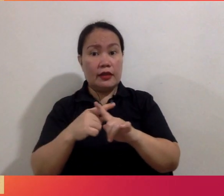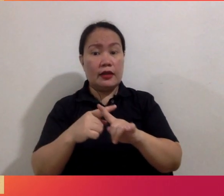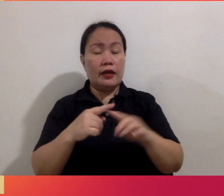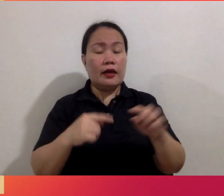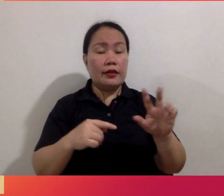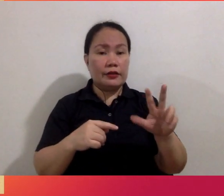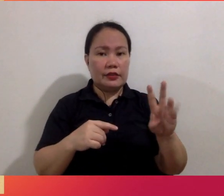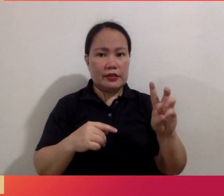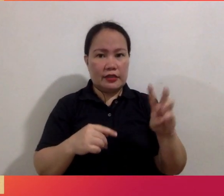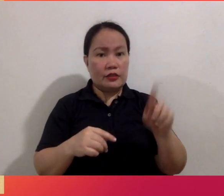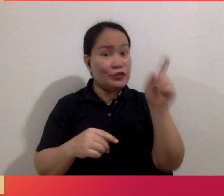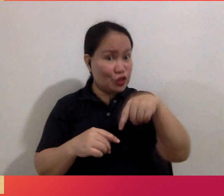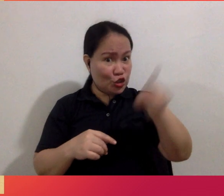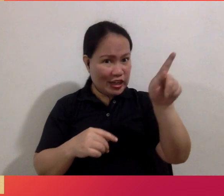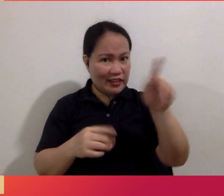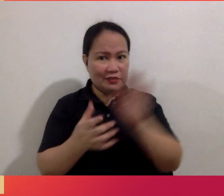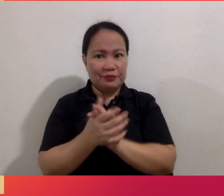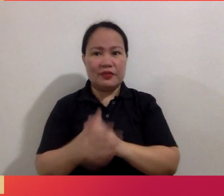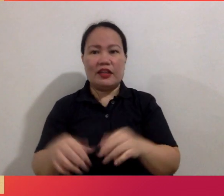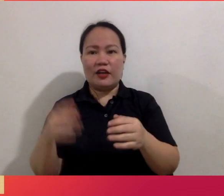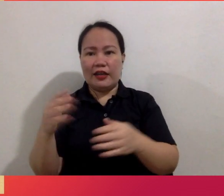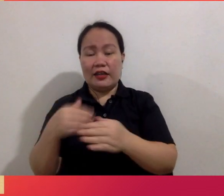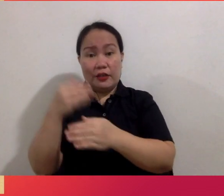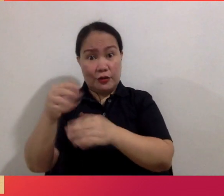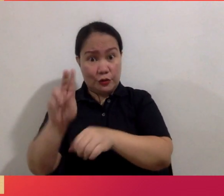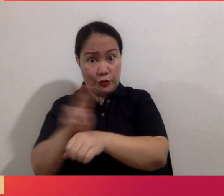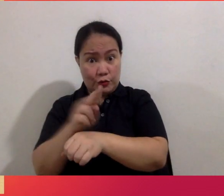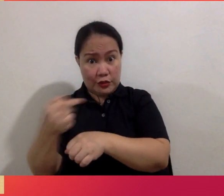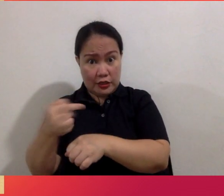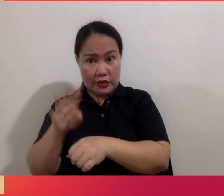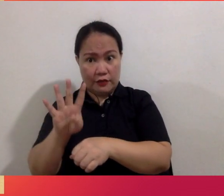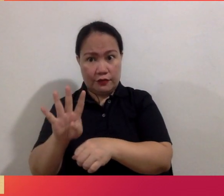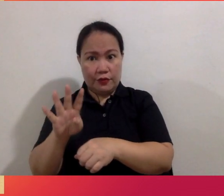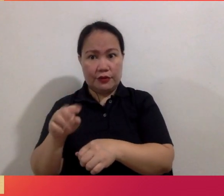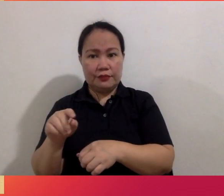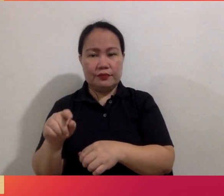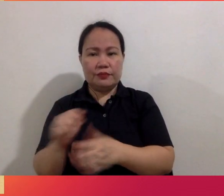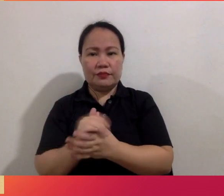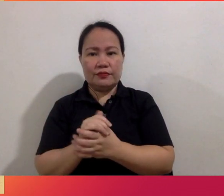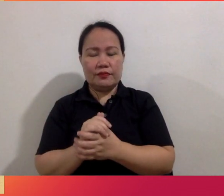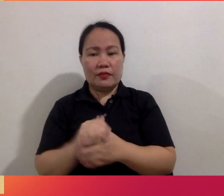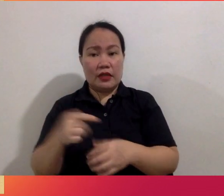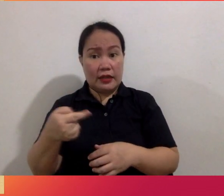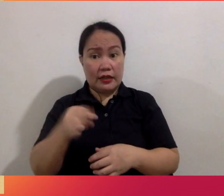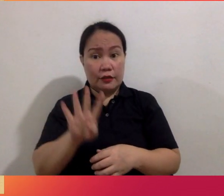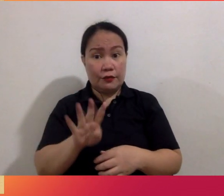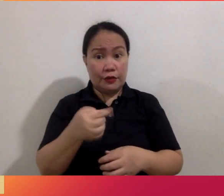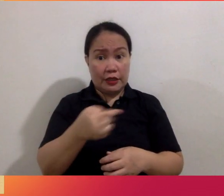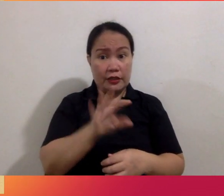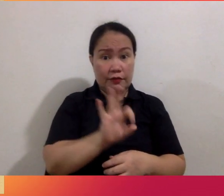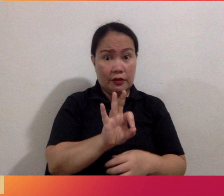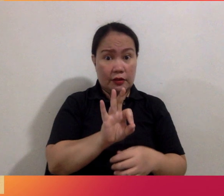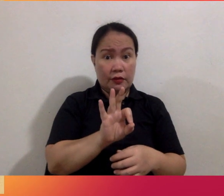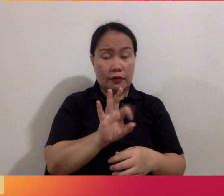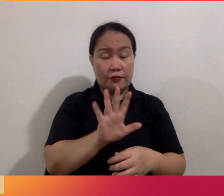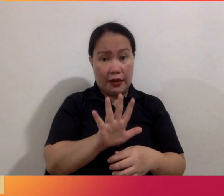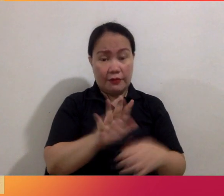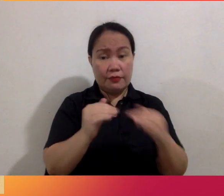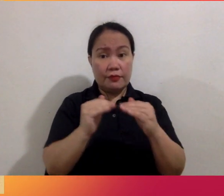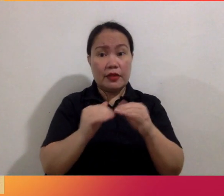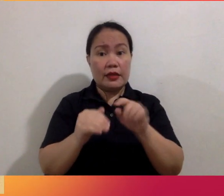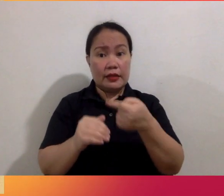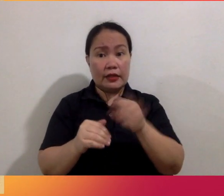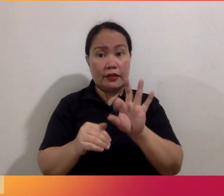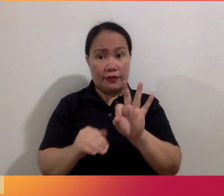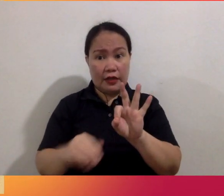Substitute natin si negative 4. So, negative 4 times negative 4 minus 5. And negative 4 minus 5 is negative 9